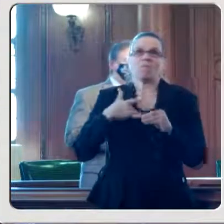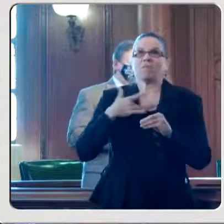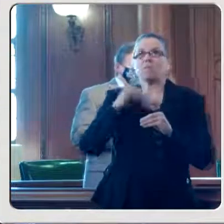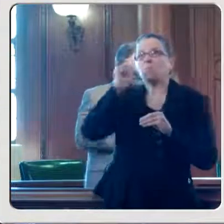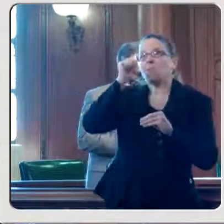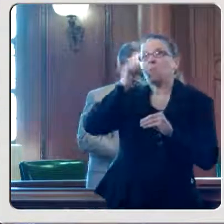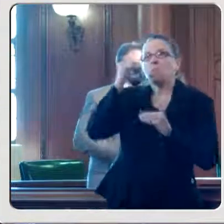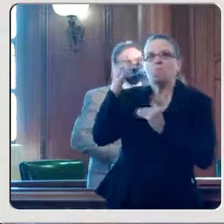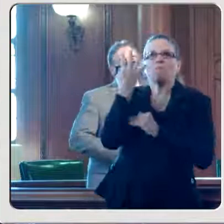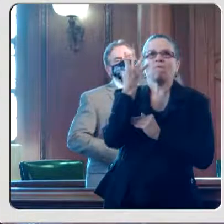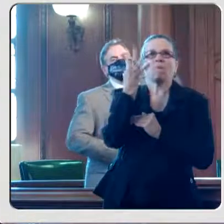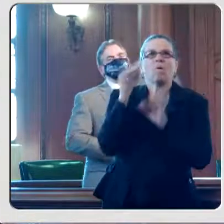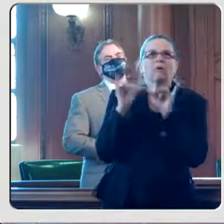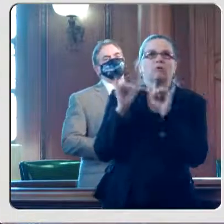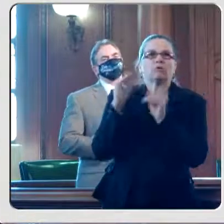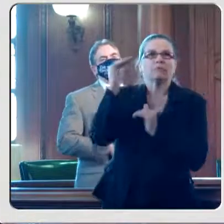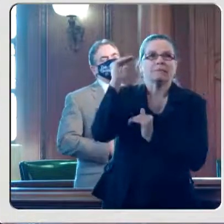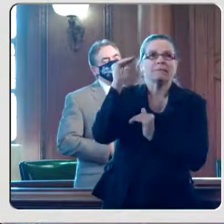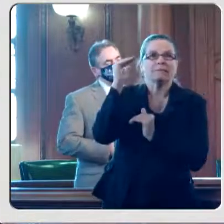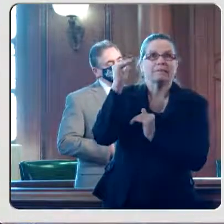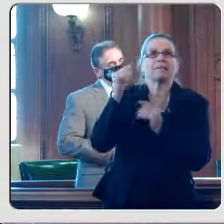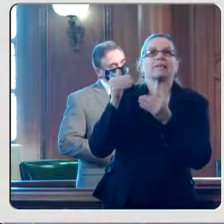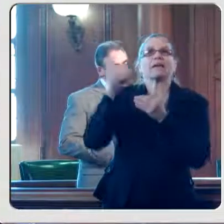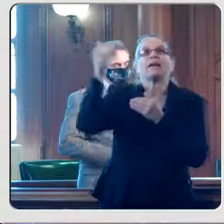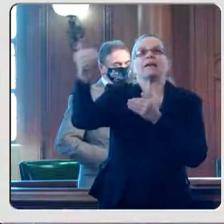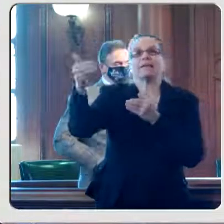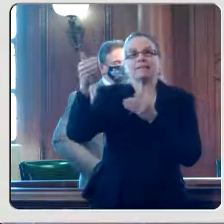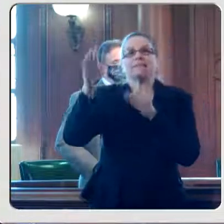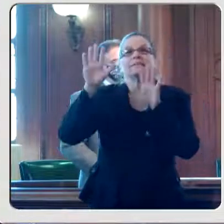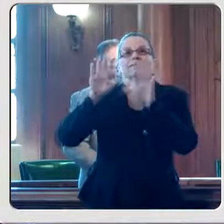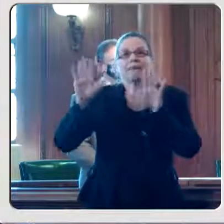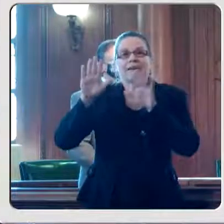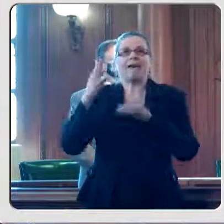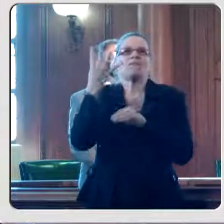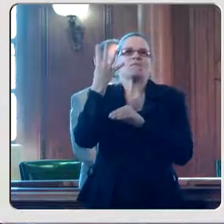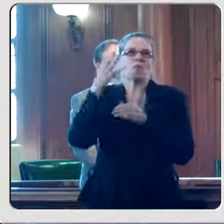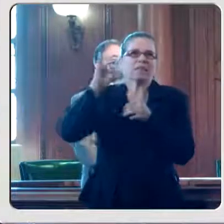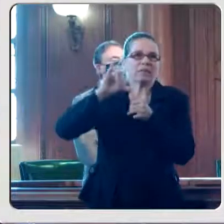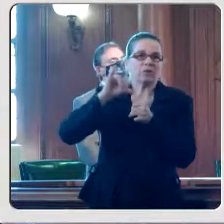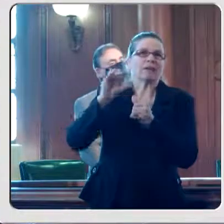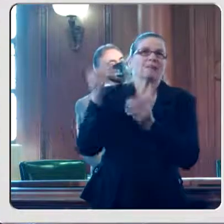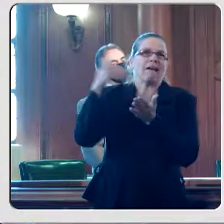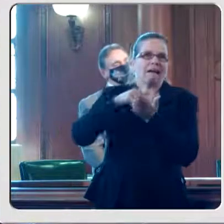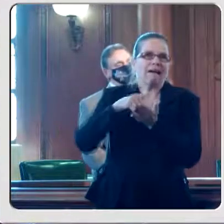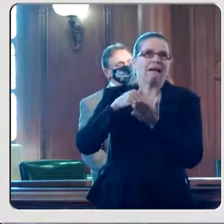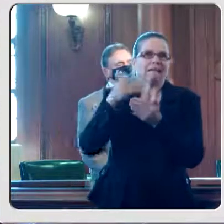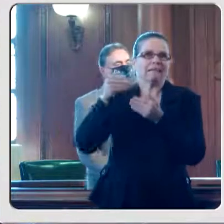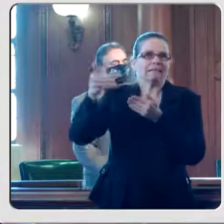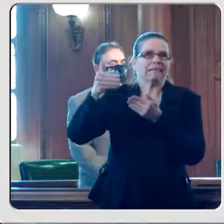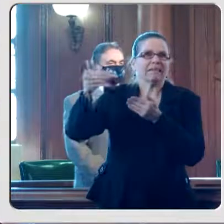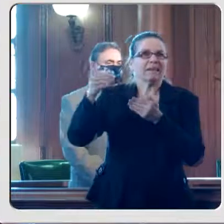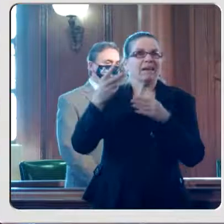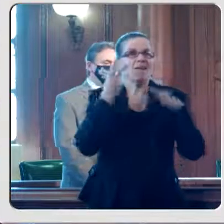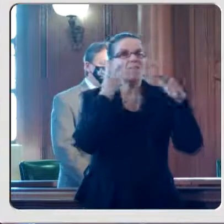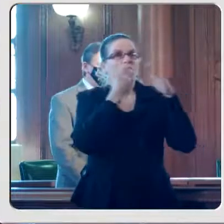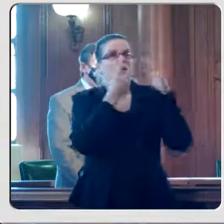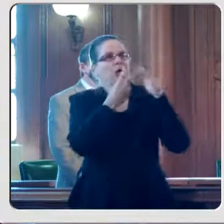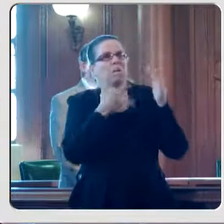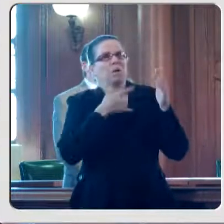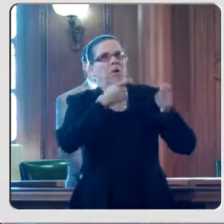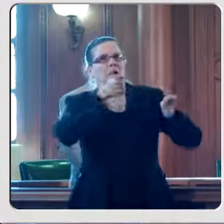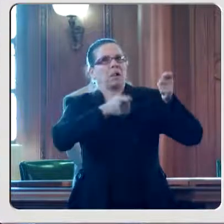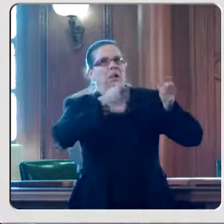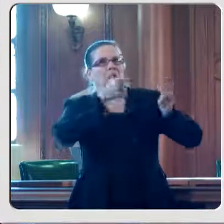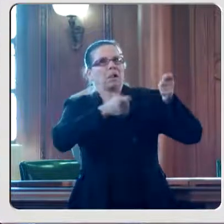for Sunday. And the forecasts have been changing a lot, but it looks like we are in a very, very big